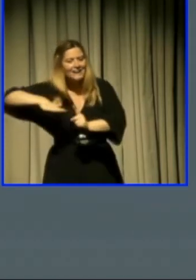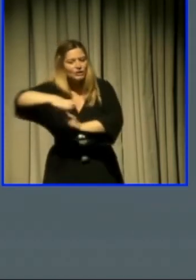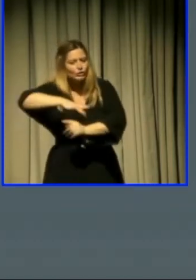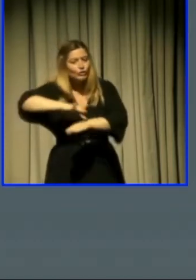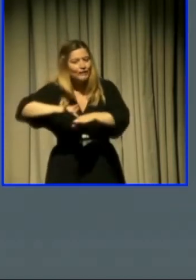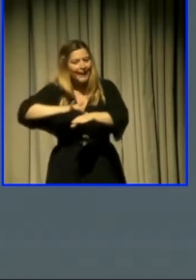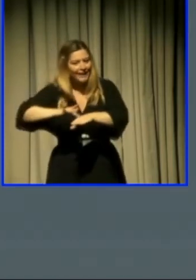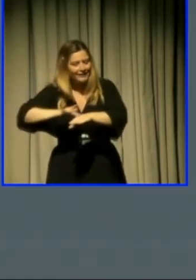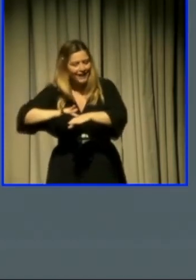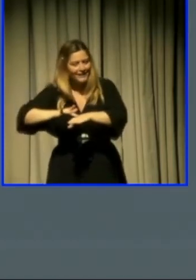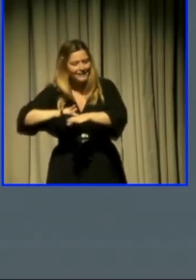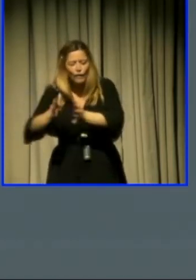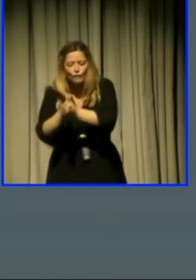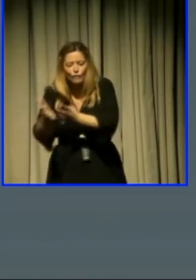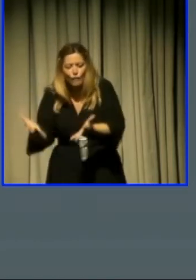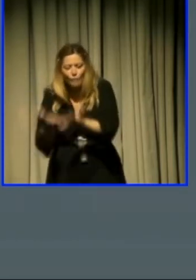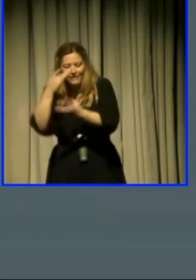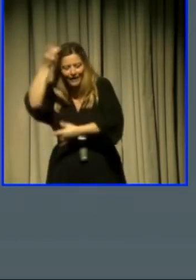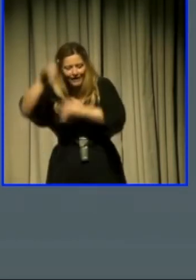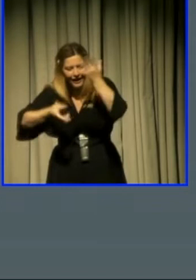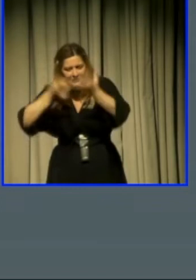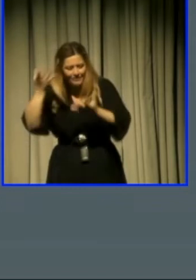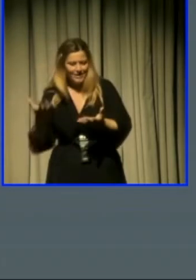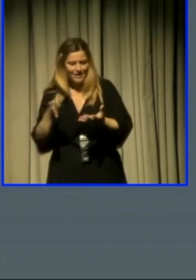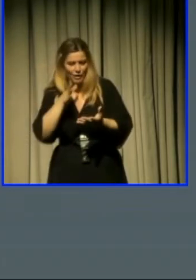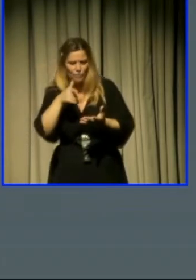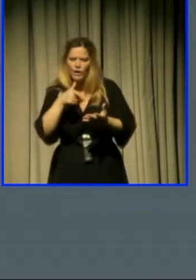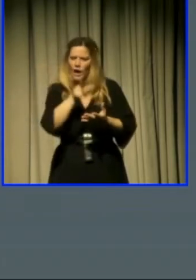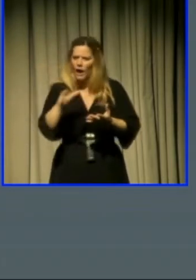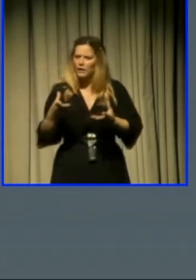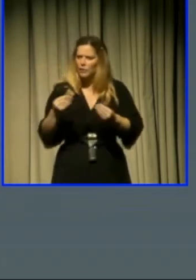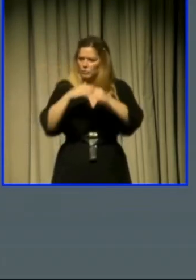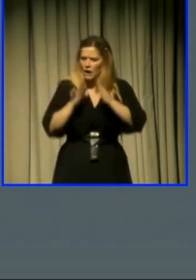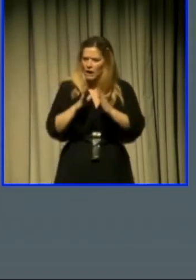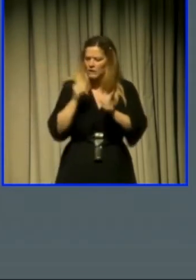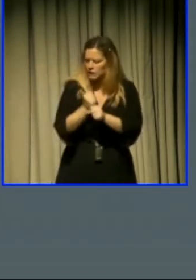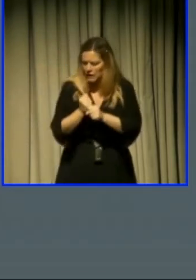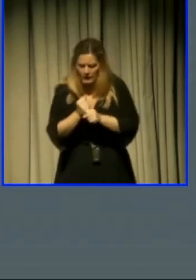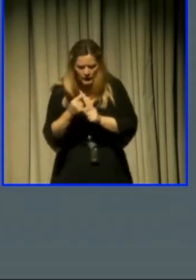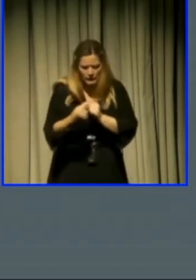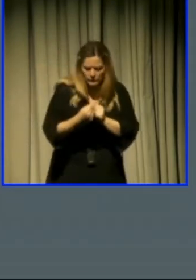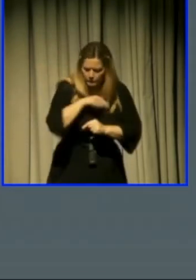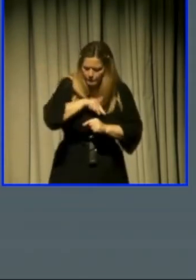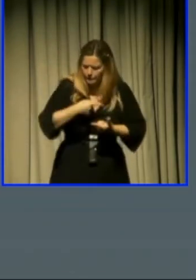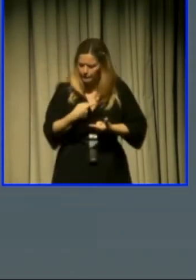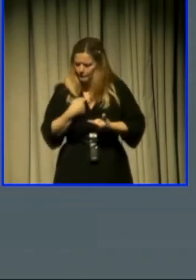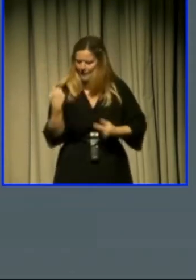felt with working from home is that you were isolated, you were by yourself. It was harder to